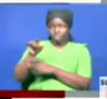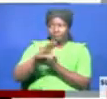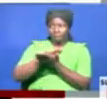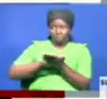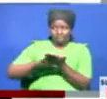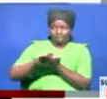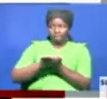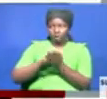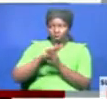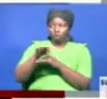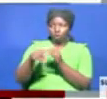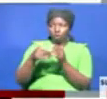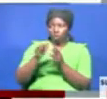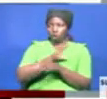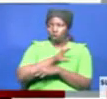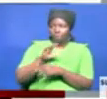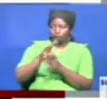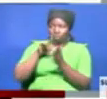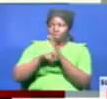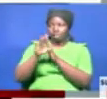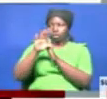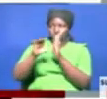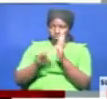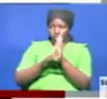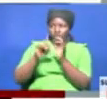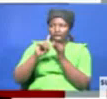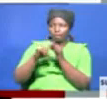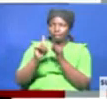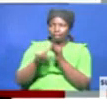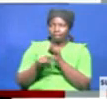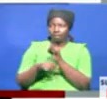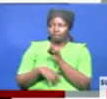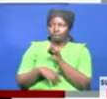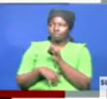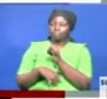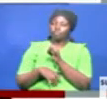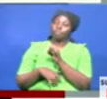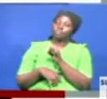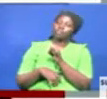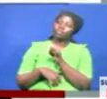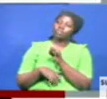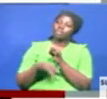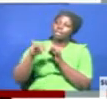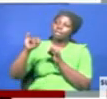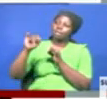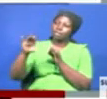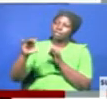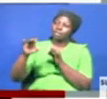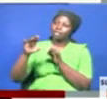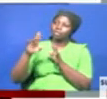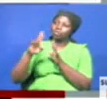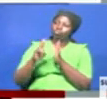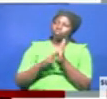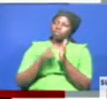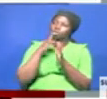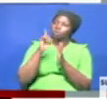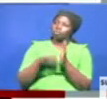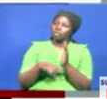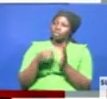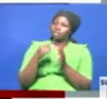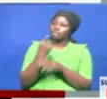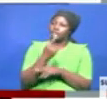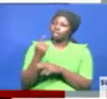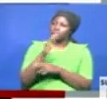all commissions in the Constitution. And then number 2, that schedule to IEBC says, because every commission, every